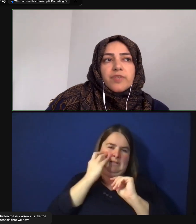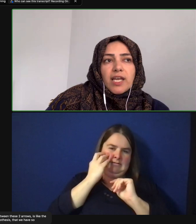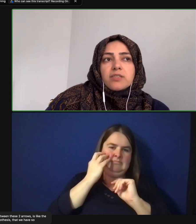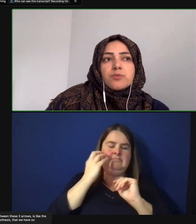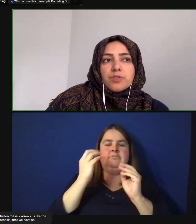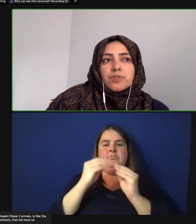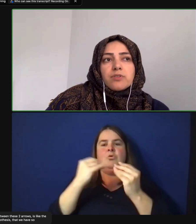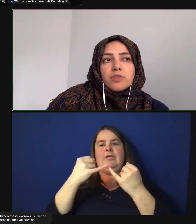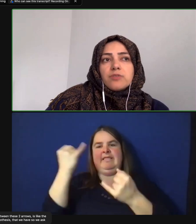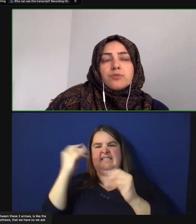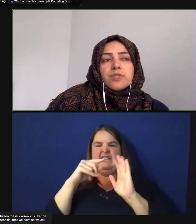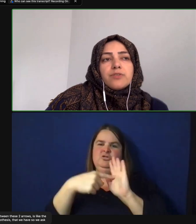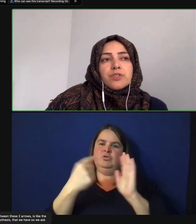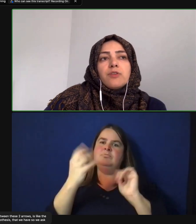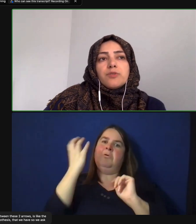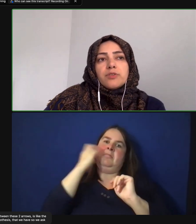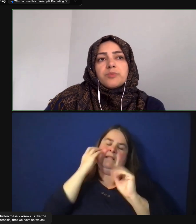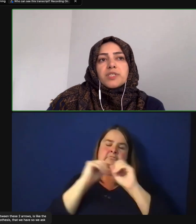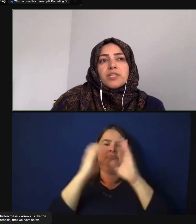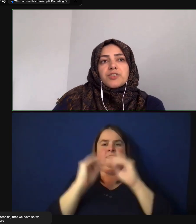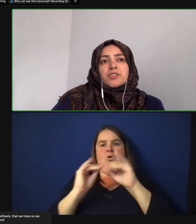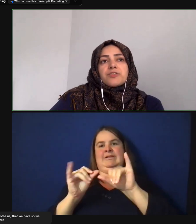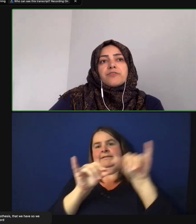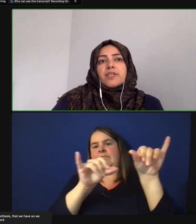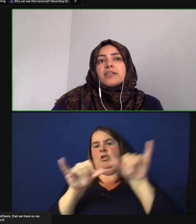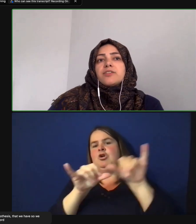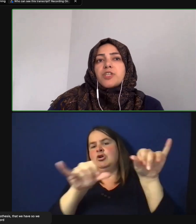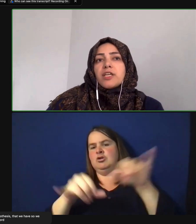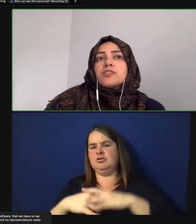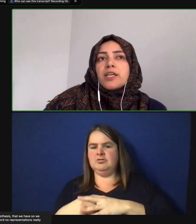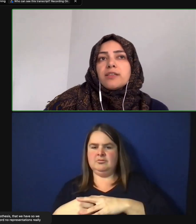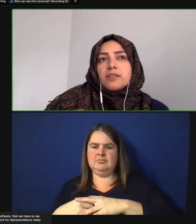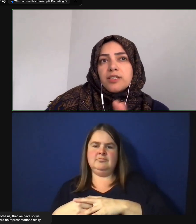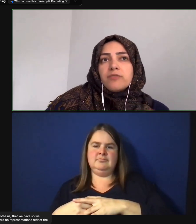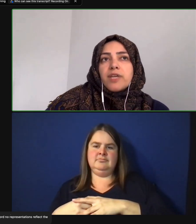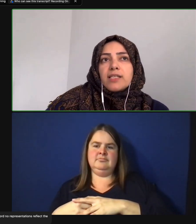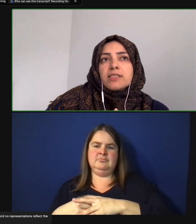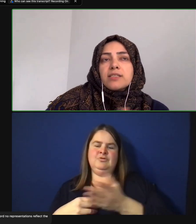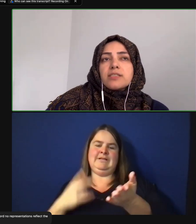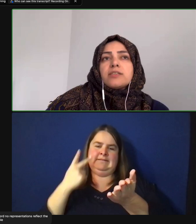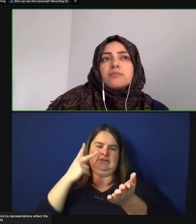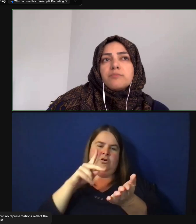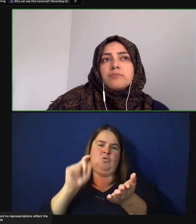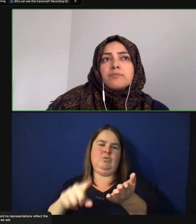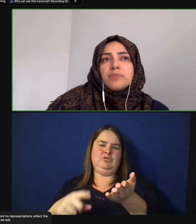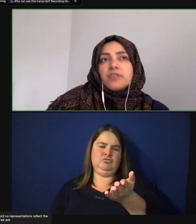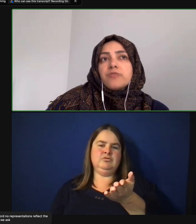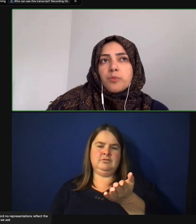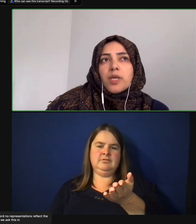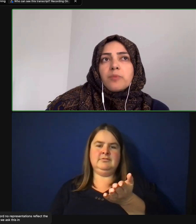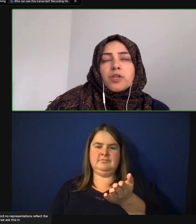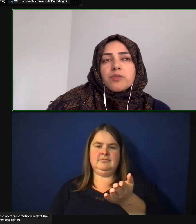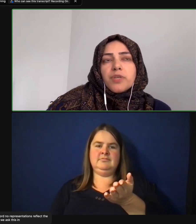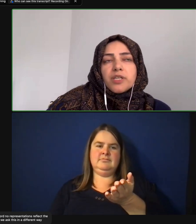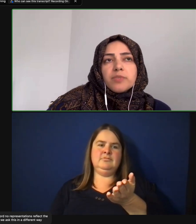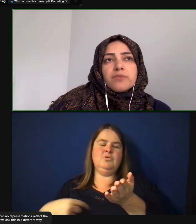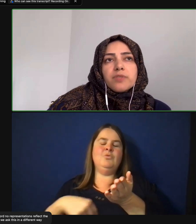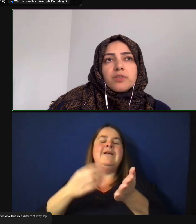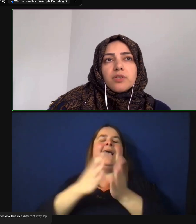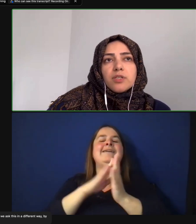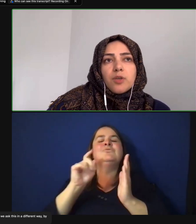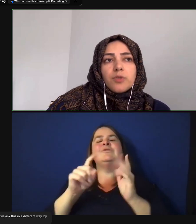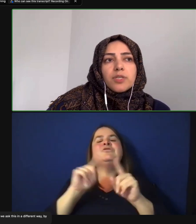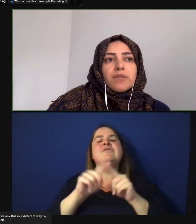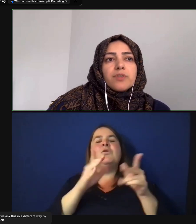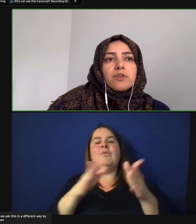So we ask, do the recall neural representations reflect the change? And here we ask this in a different way by comparing